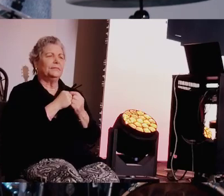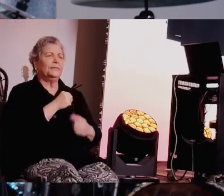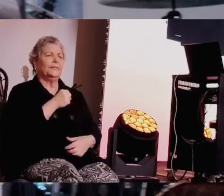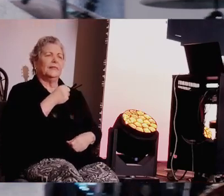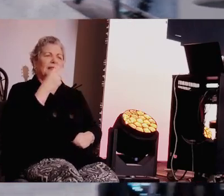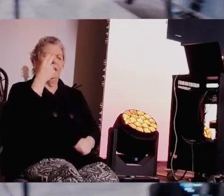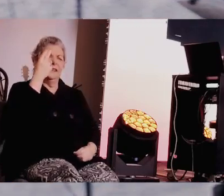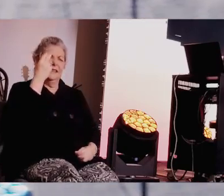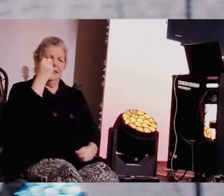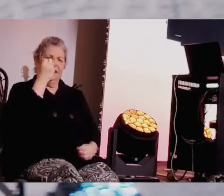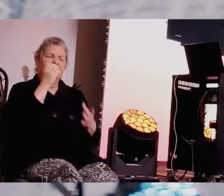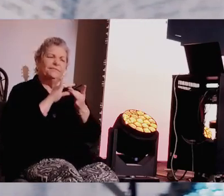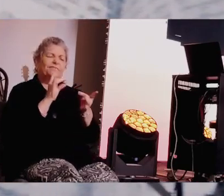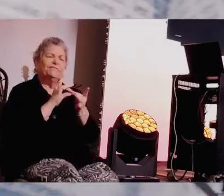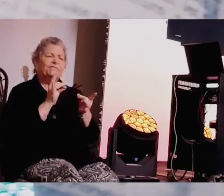And he said, you know,